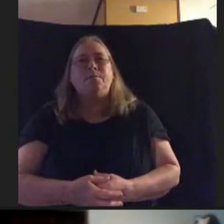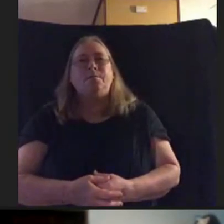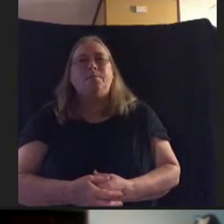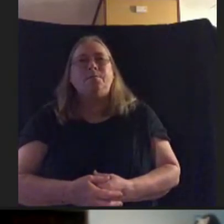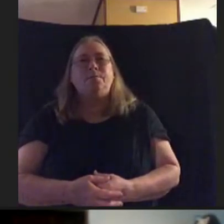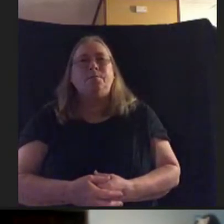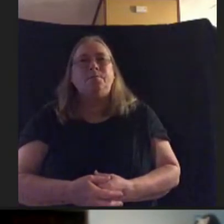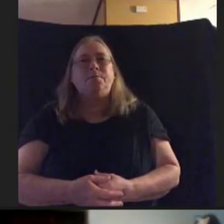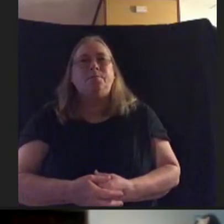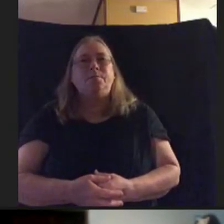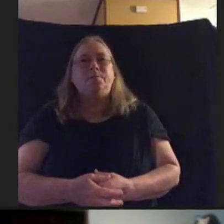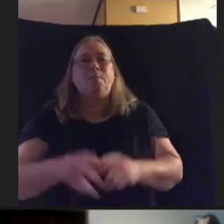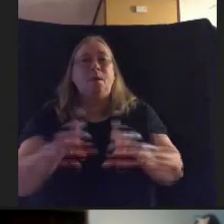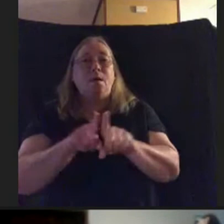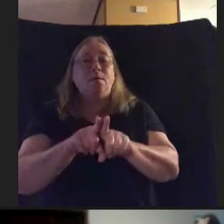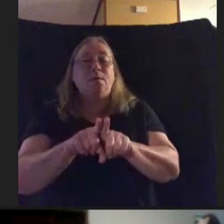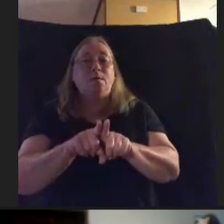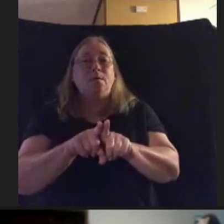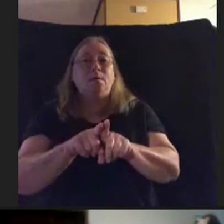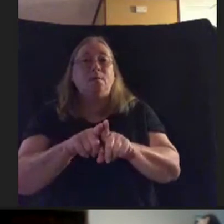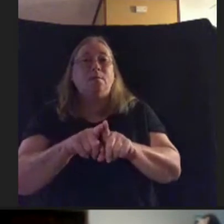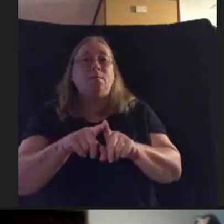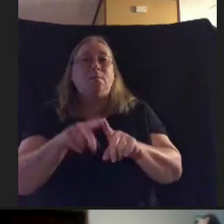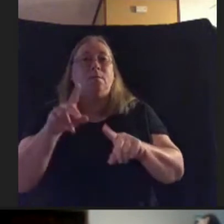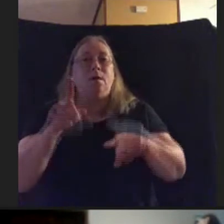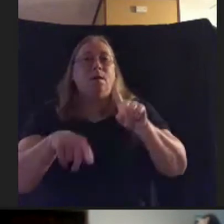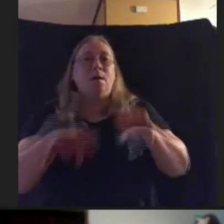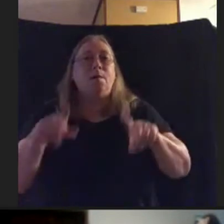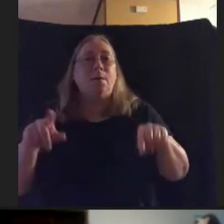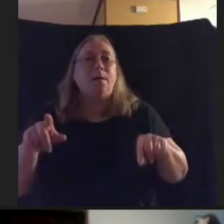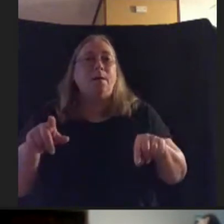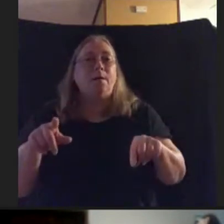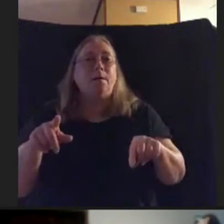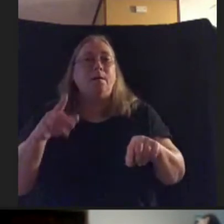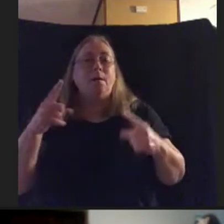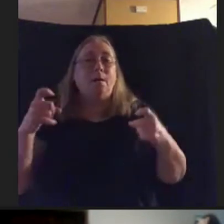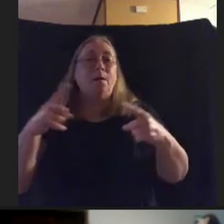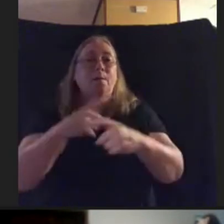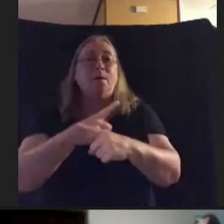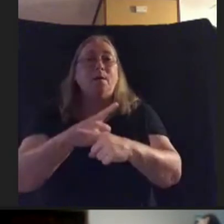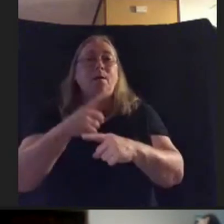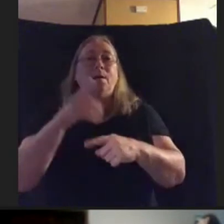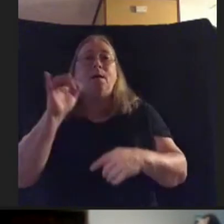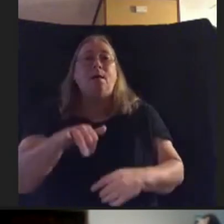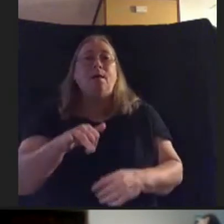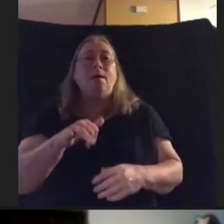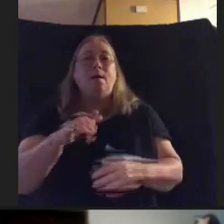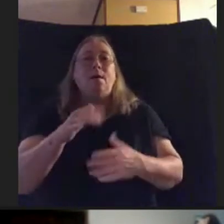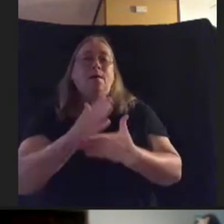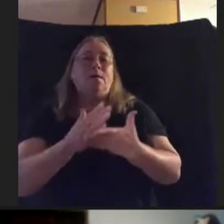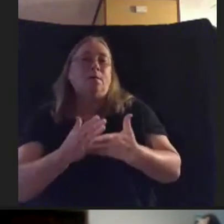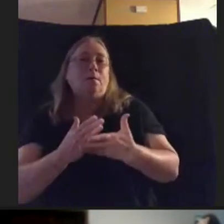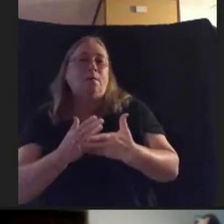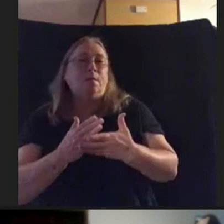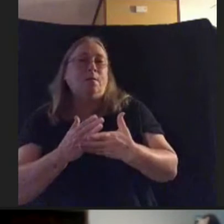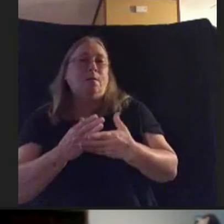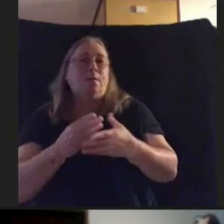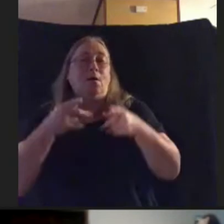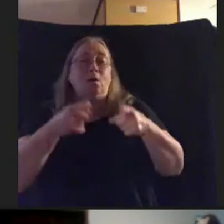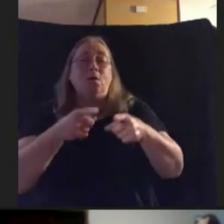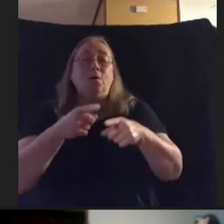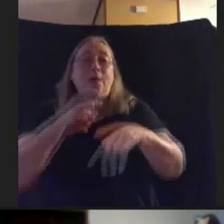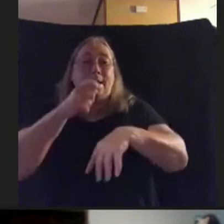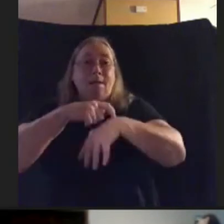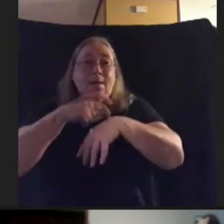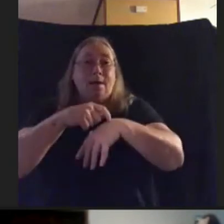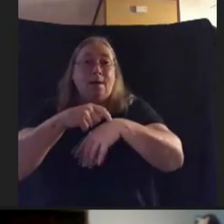it also is a complex organism with a lot of demands and a lot happening both during session hours and after